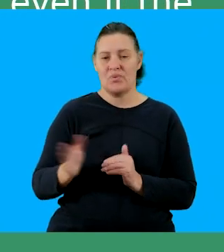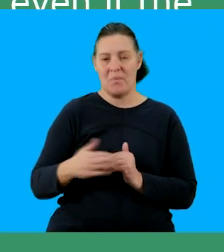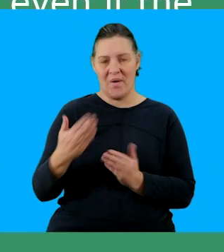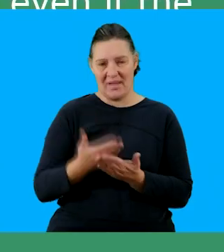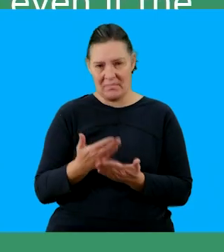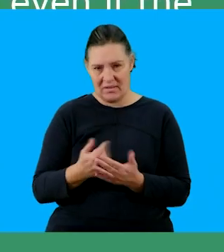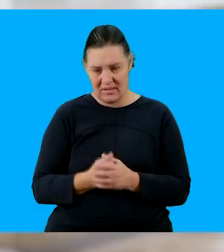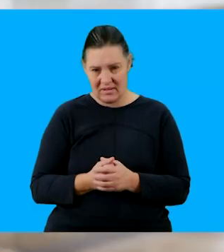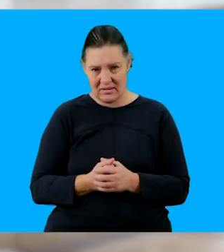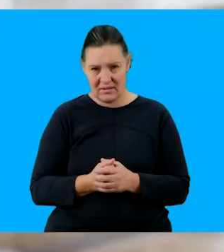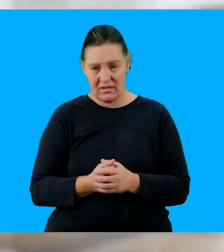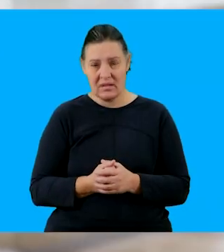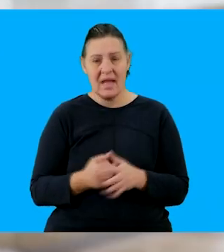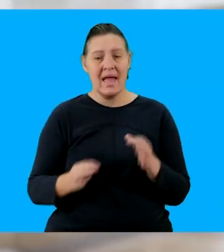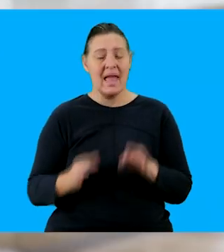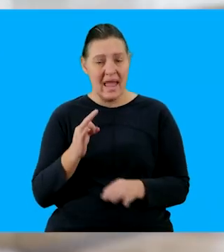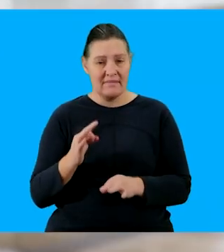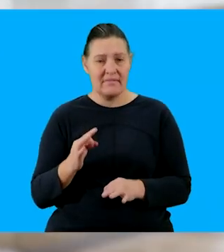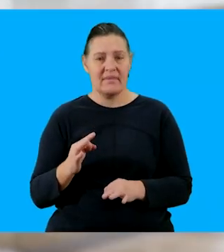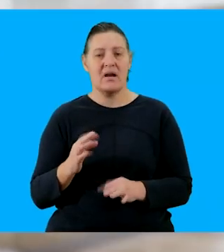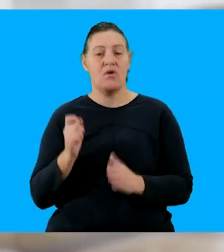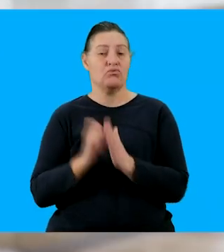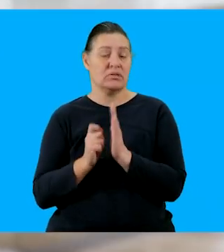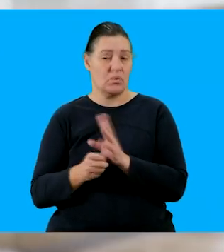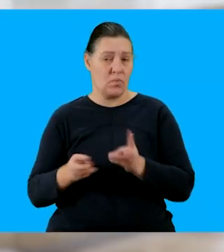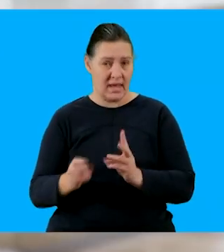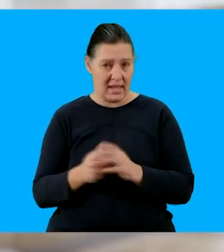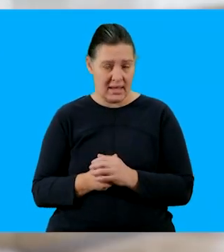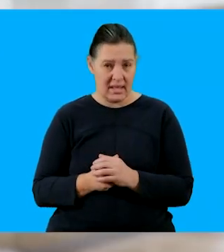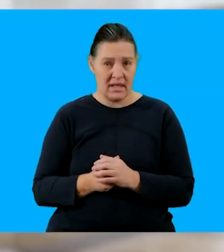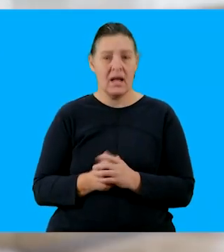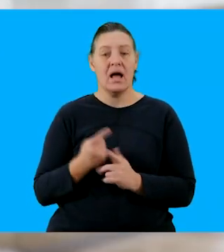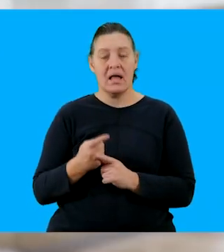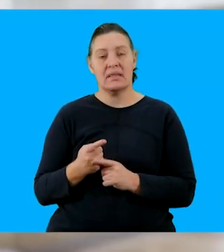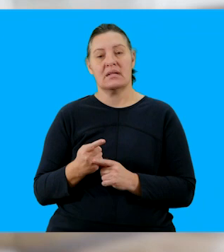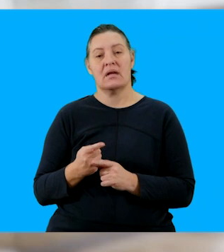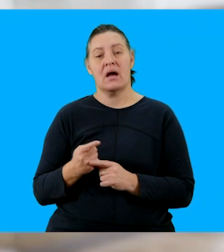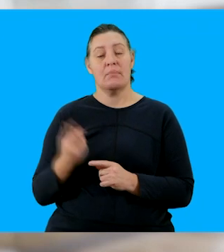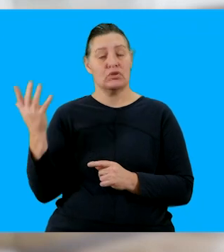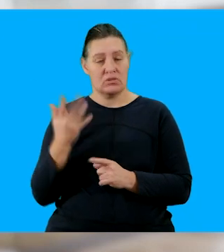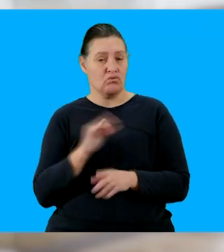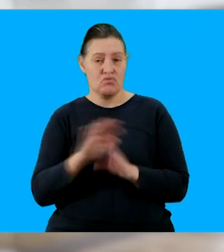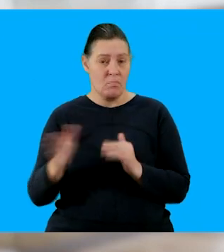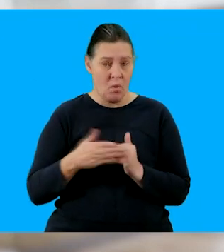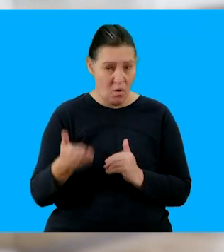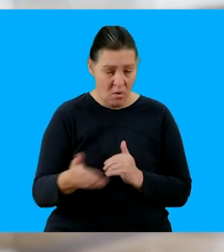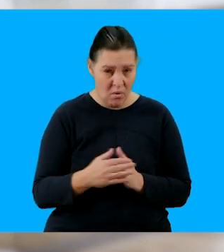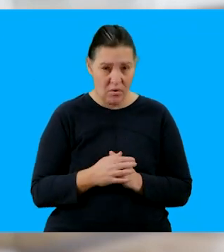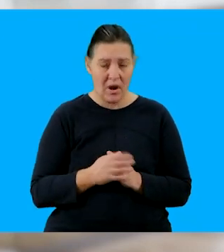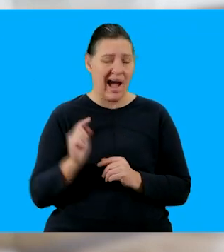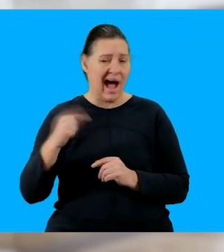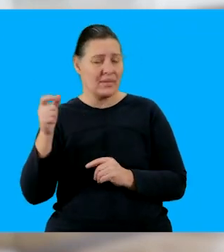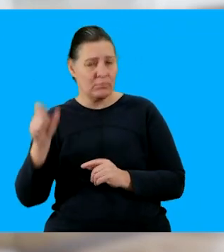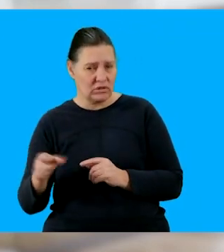longer available. So obviously, if the presentation is in a written format and the author of that presentation is no longer there, then